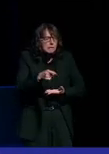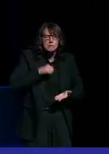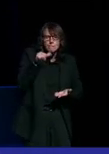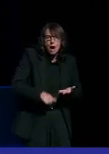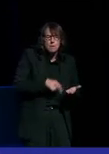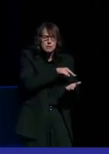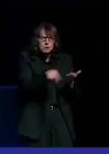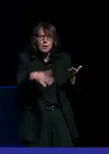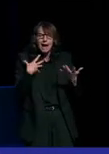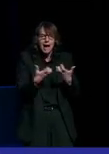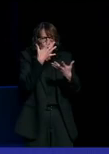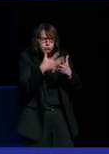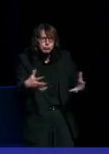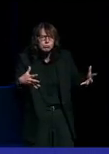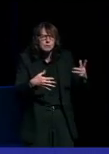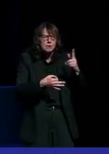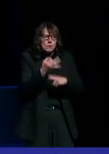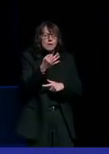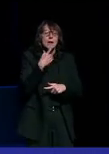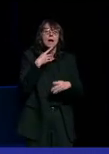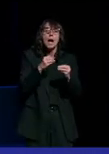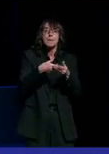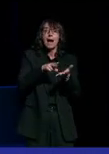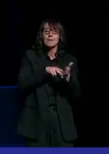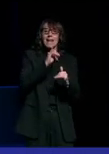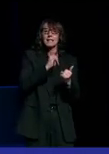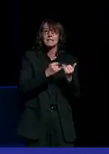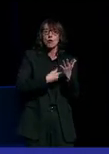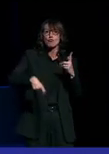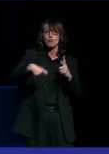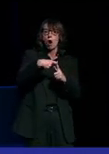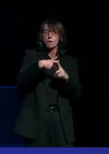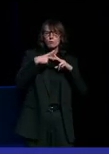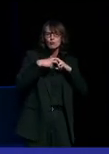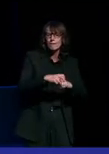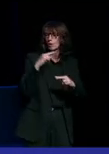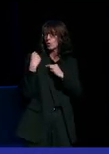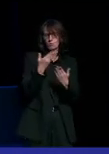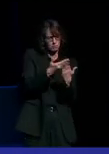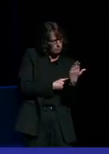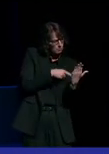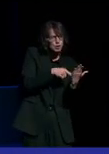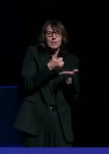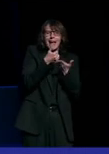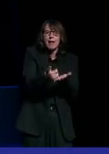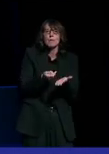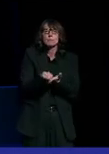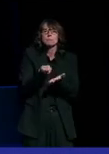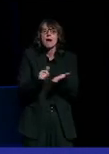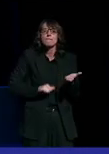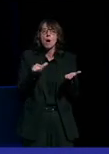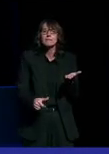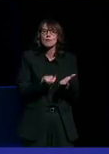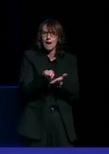Britain growing, such as the review undertaken by Baroness Rock to back our tenant farmers. And unlike the Labour Party, we trust